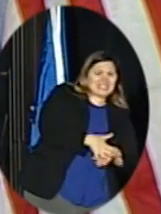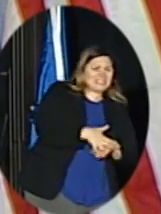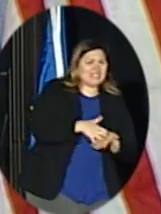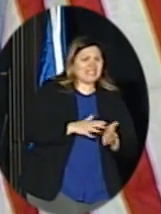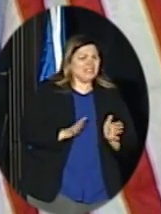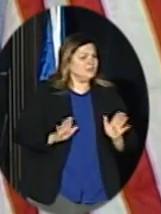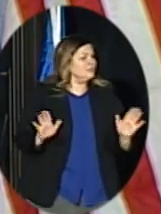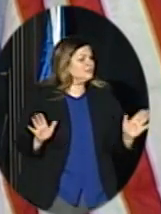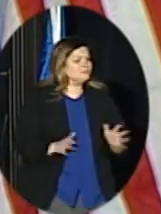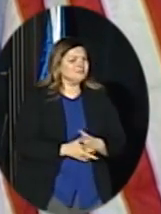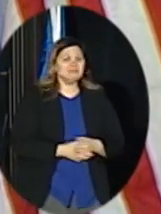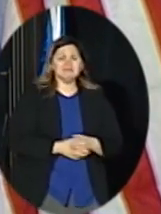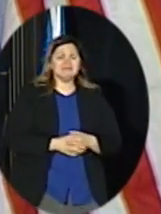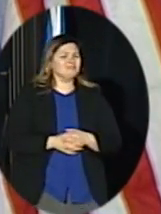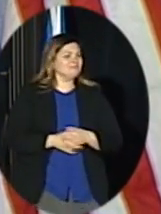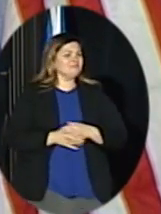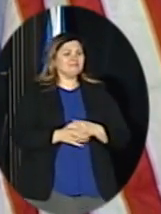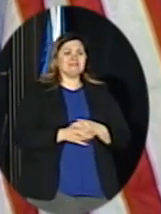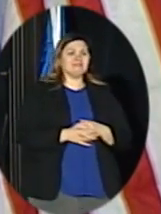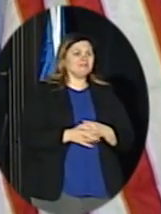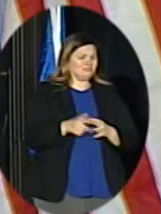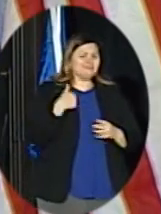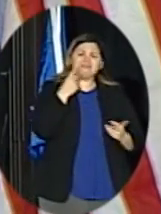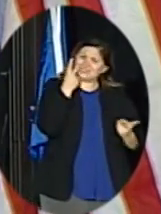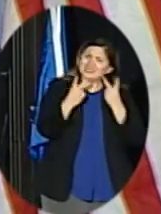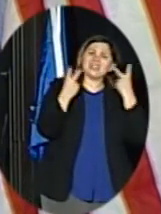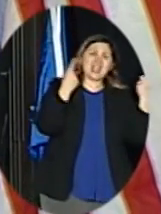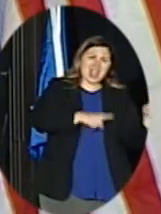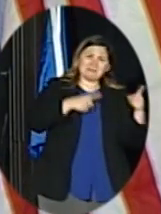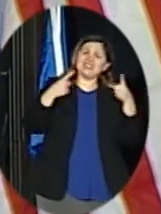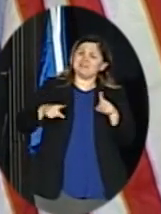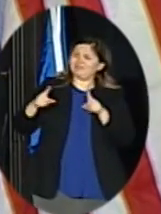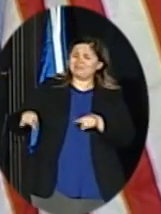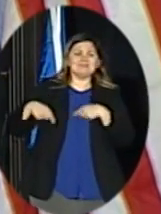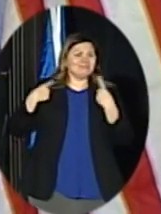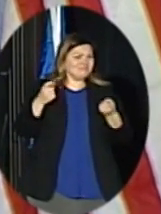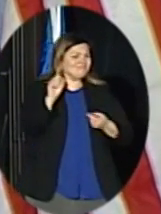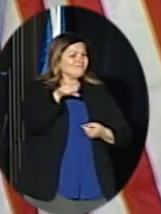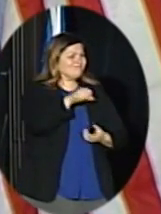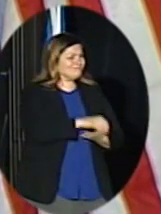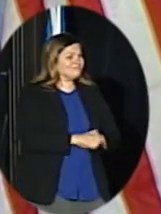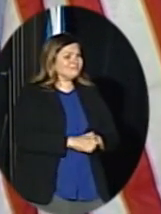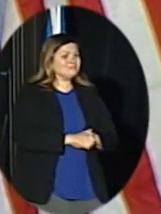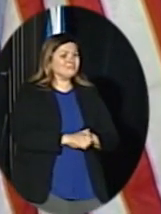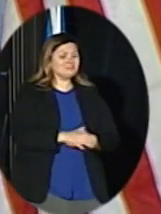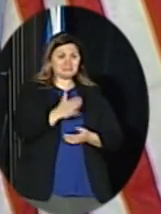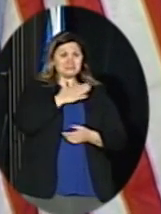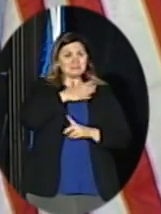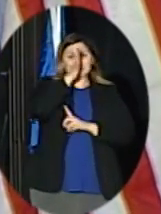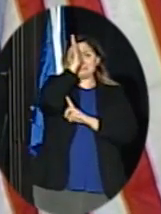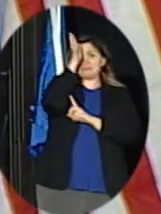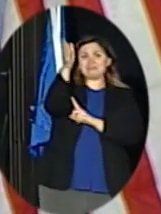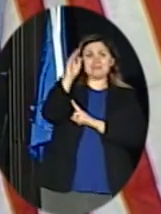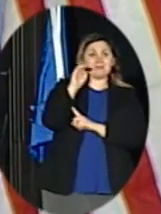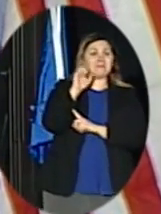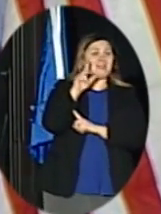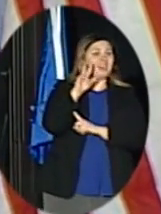a vivid reminder of that truth. My grandfather, Melvin Carter Sr.,